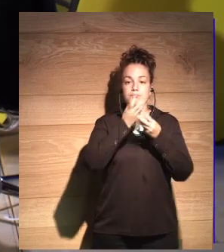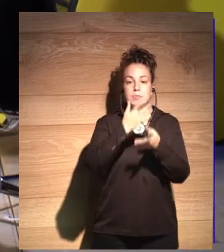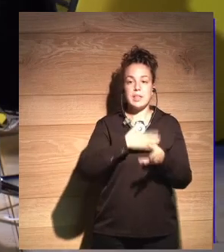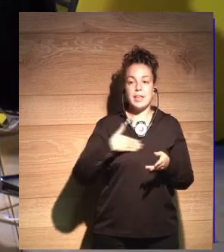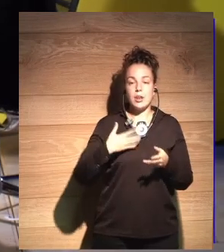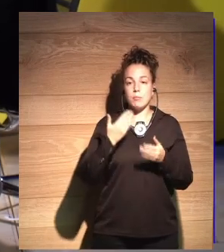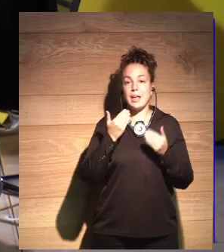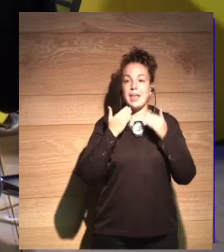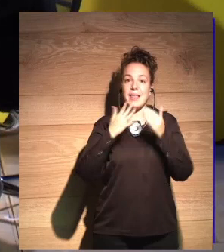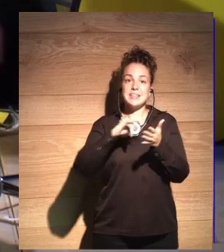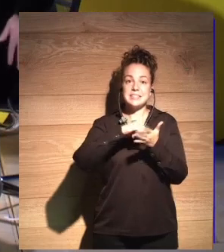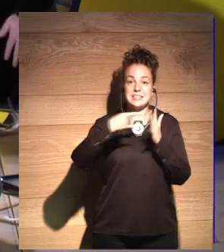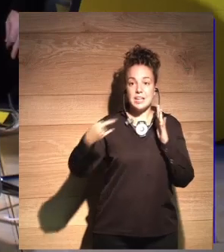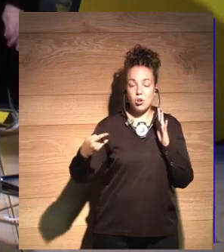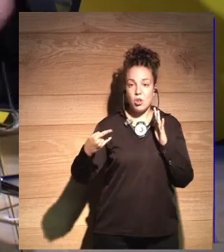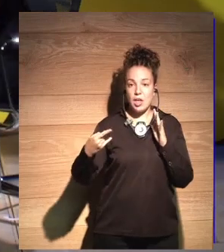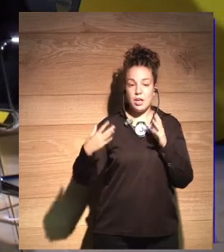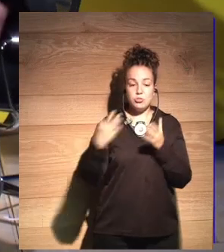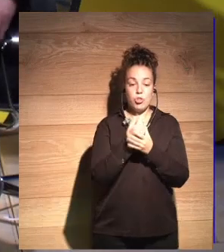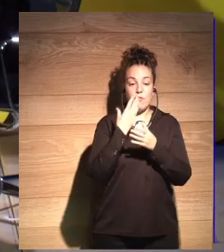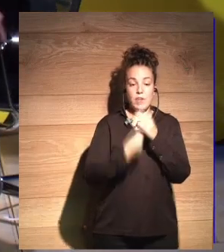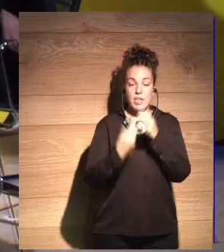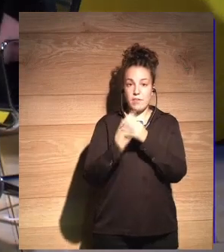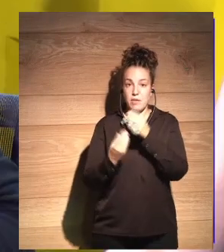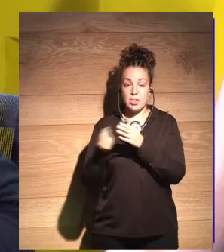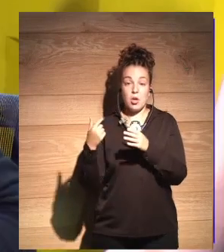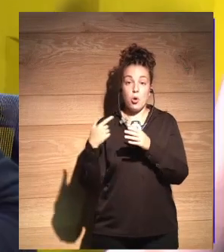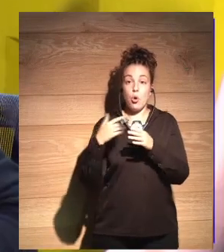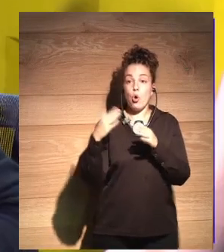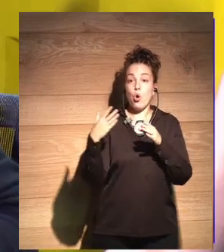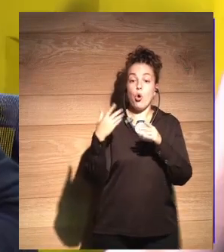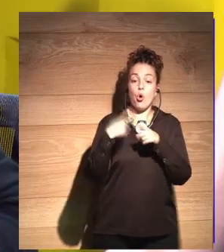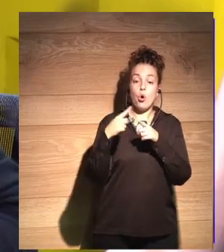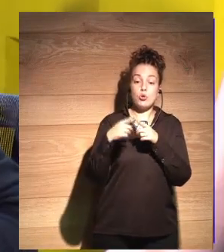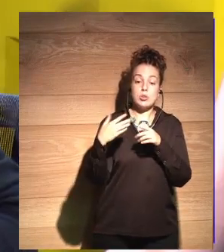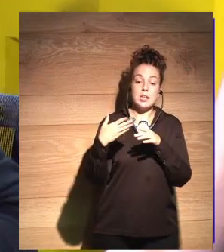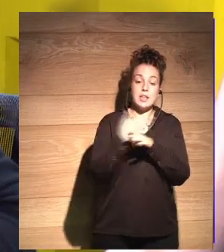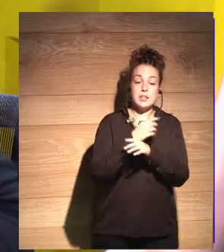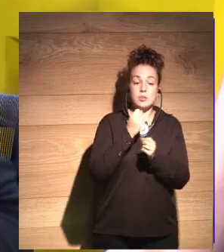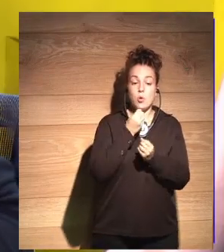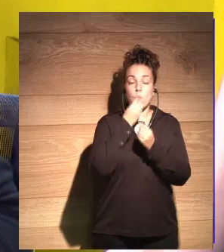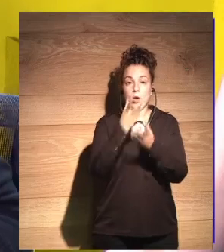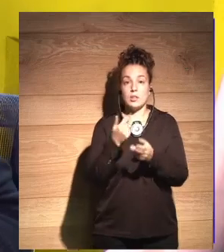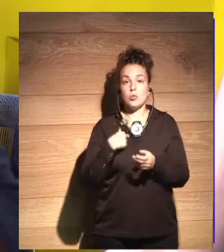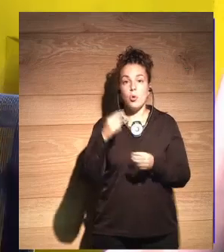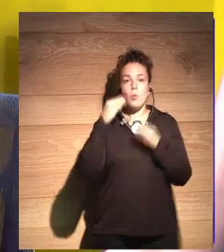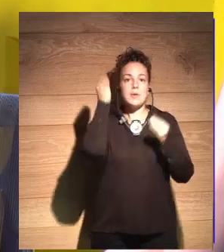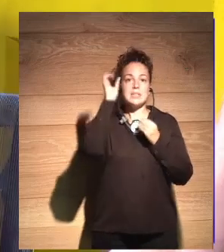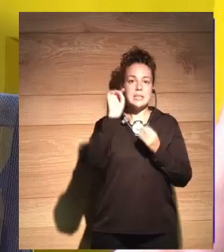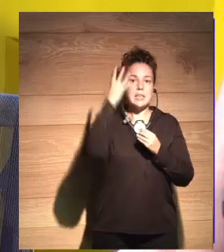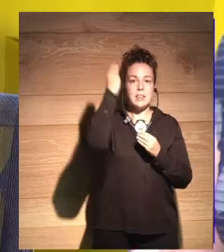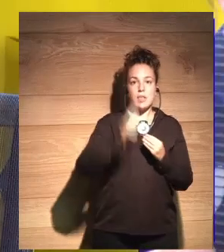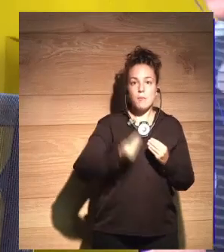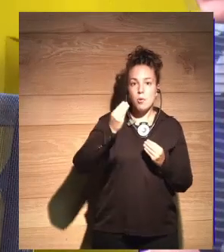in technology. It's everything she was talking about. These things, they think it's a good idea, and it's like, it's not actually a good idea. You think that you have